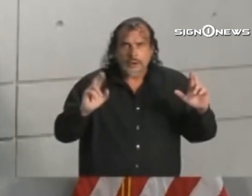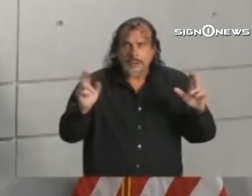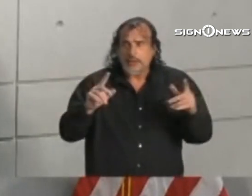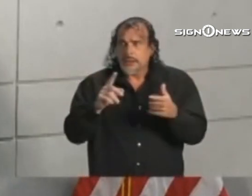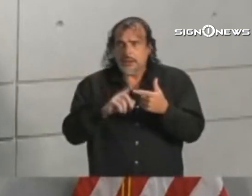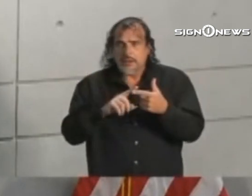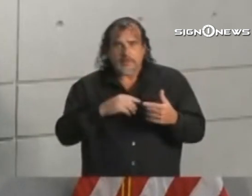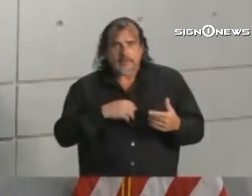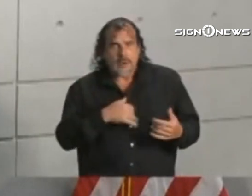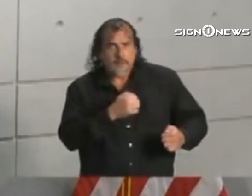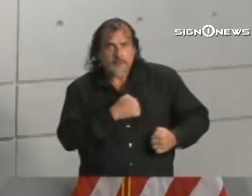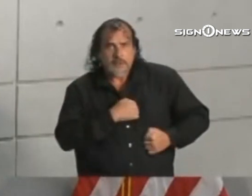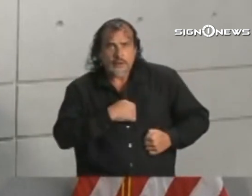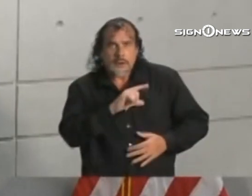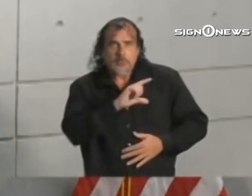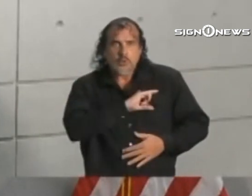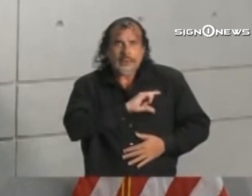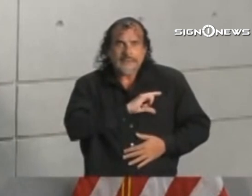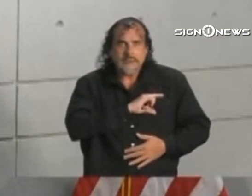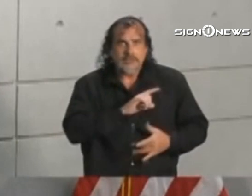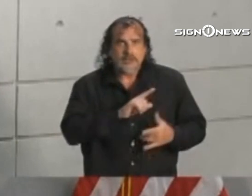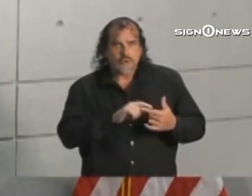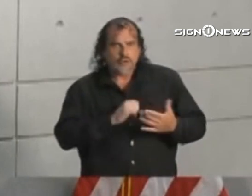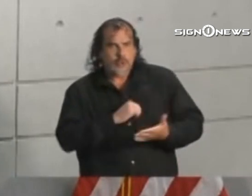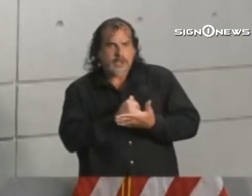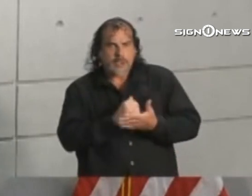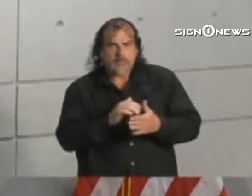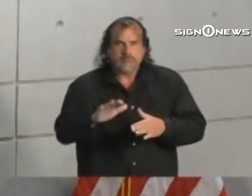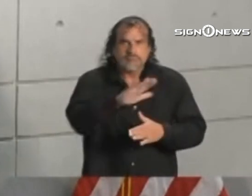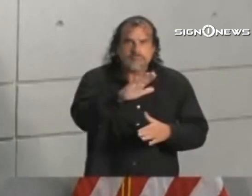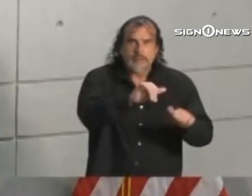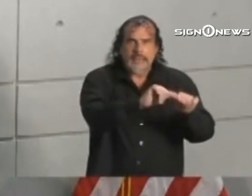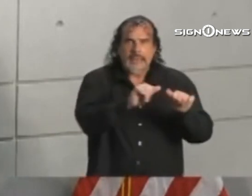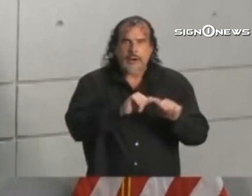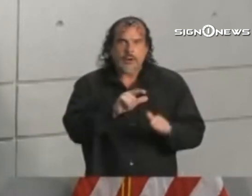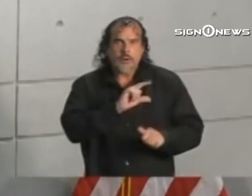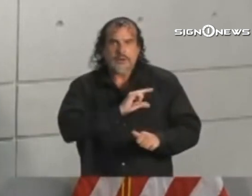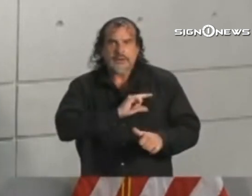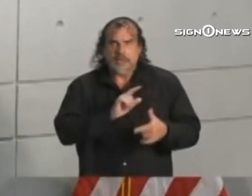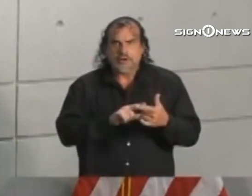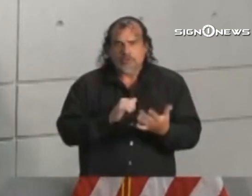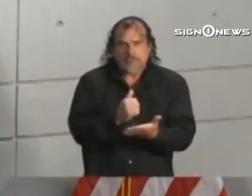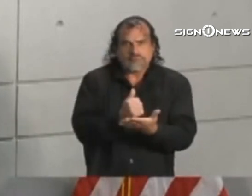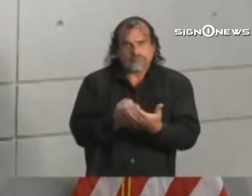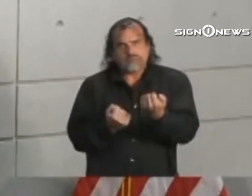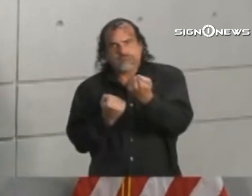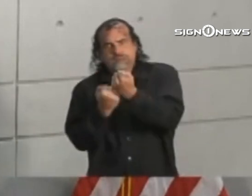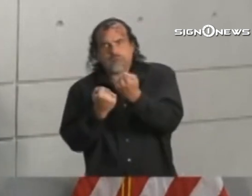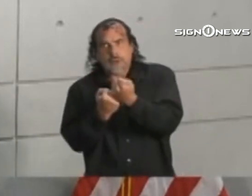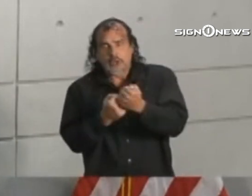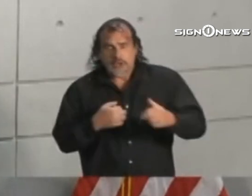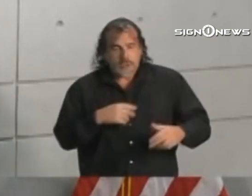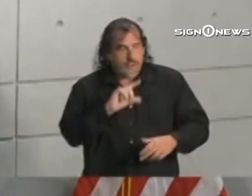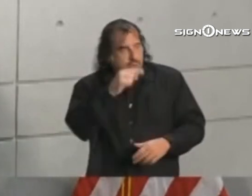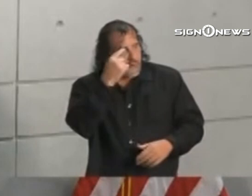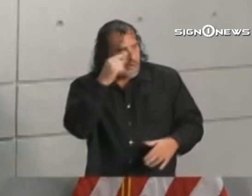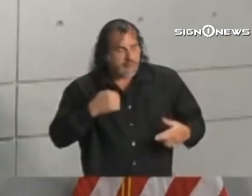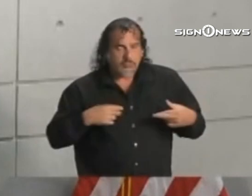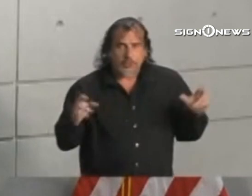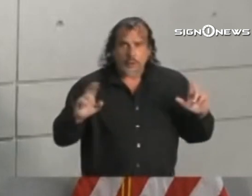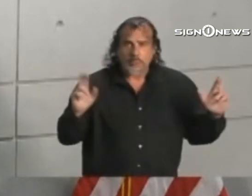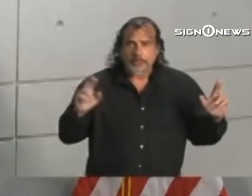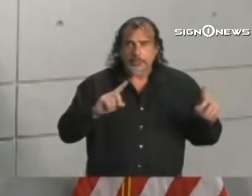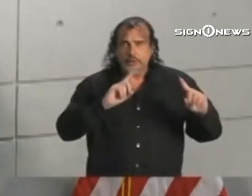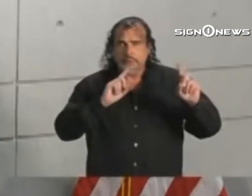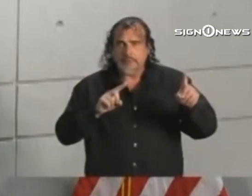military policemen to support local law enforcement if they need that extra security piece. So, Governor, we're ready to respond